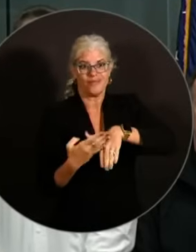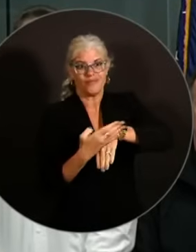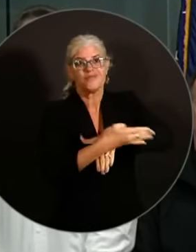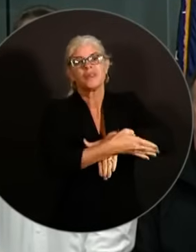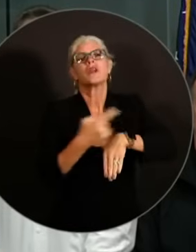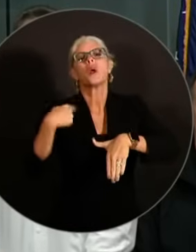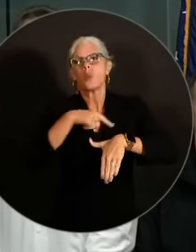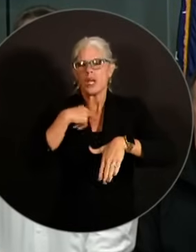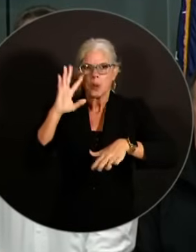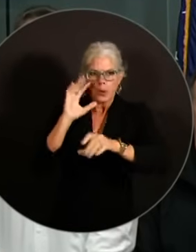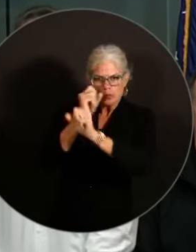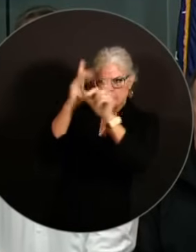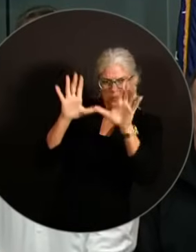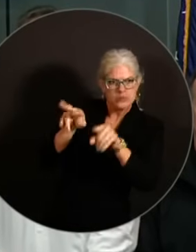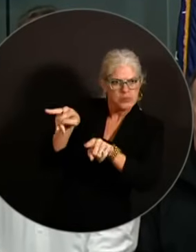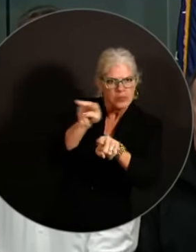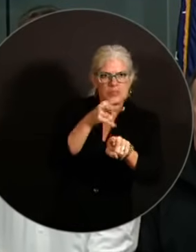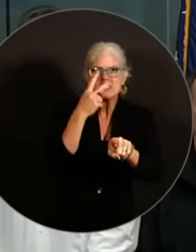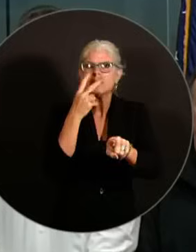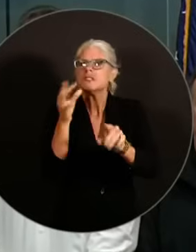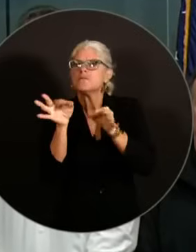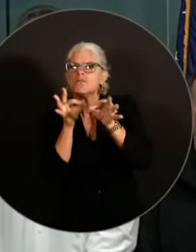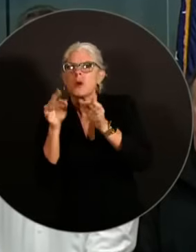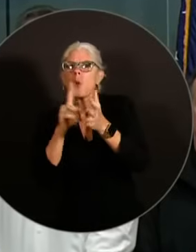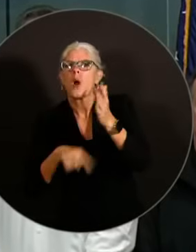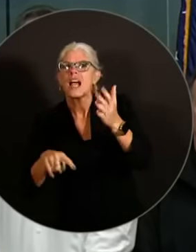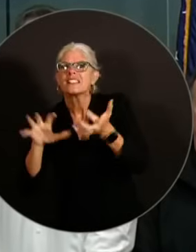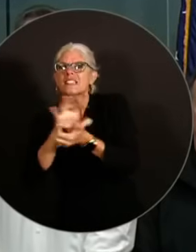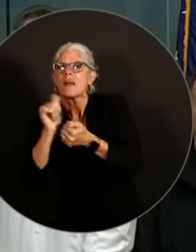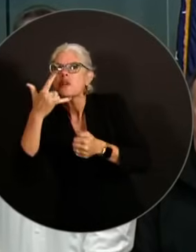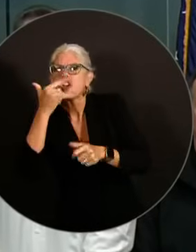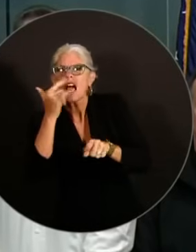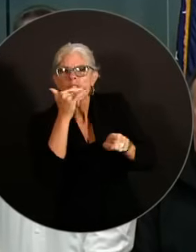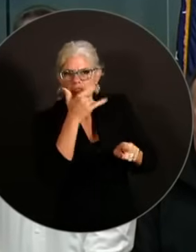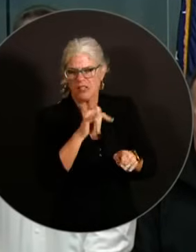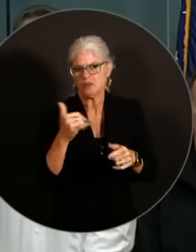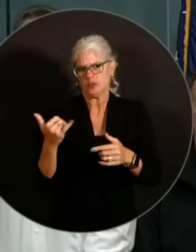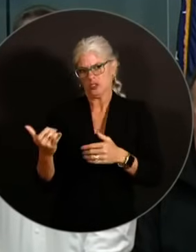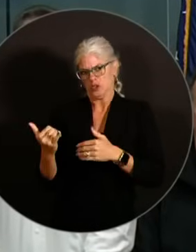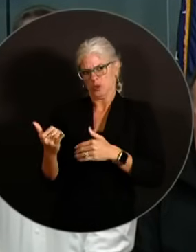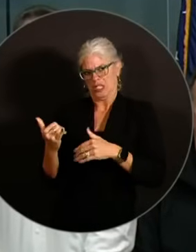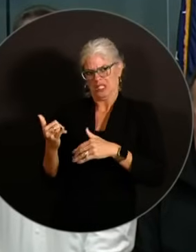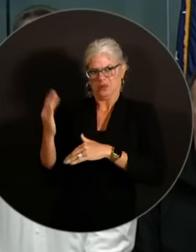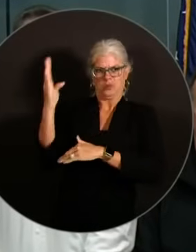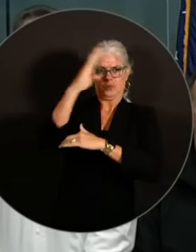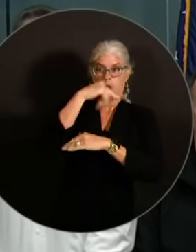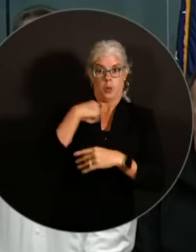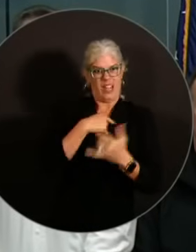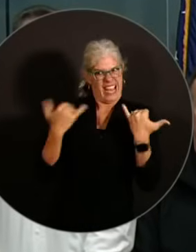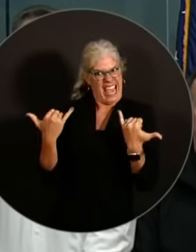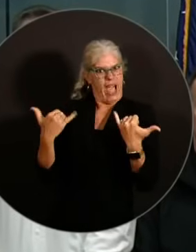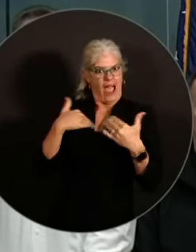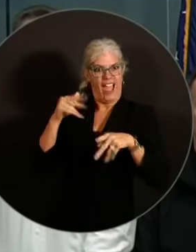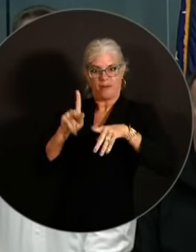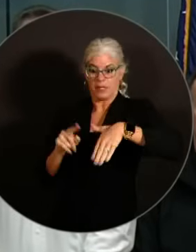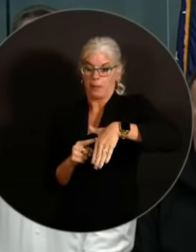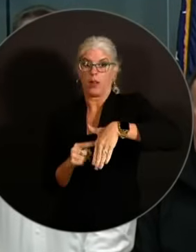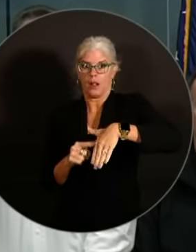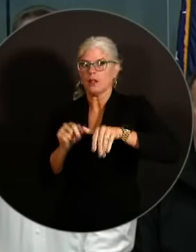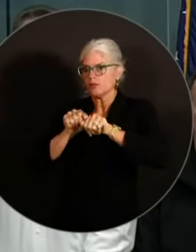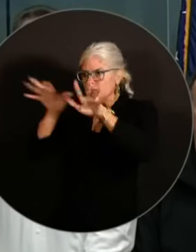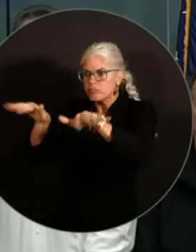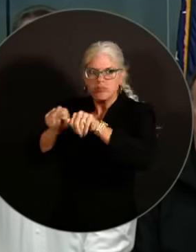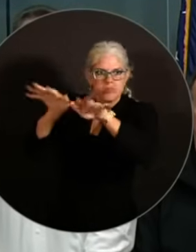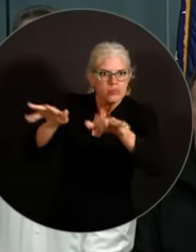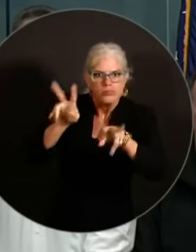extent of the damage as the day progresses. And you have people that are out there assessing damage right now. First